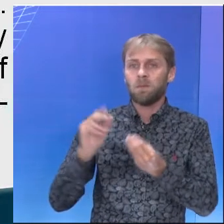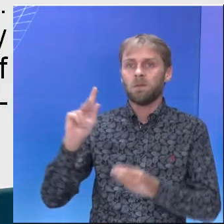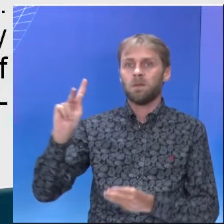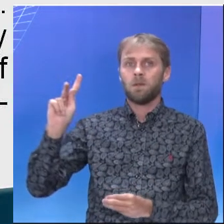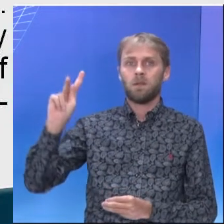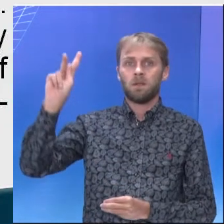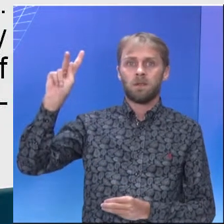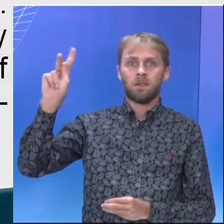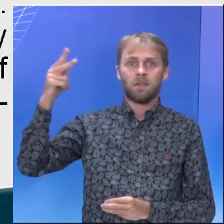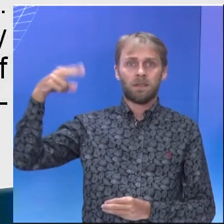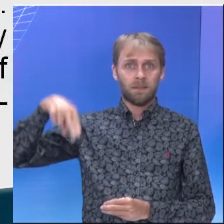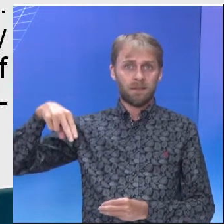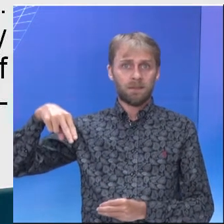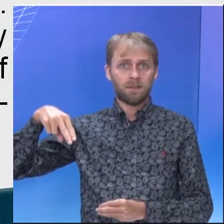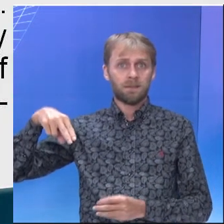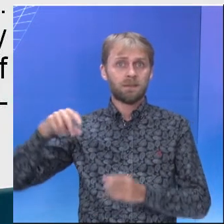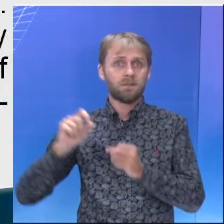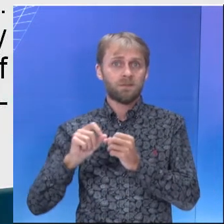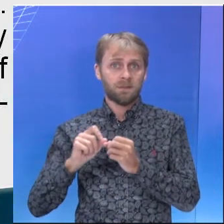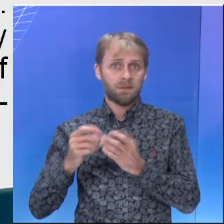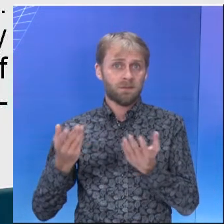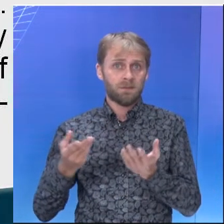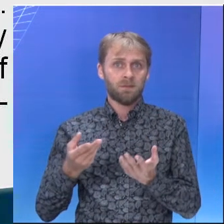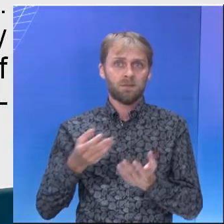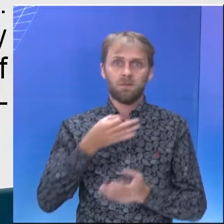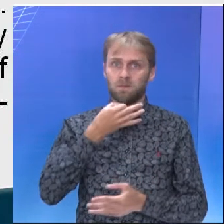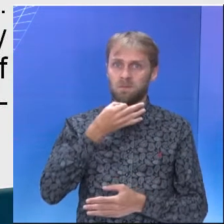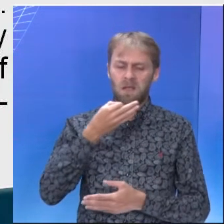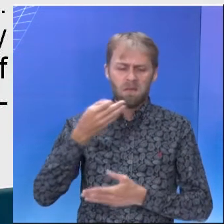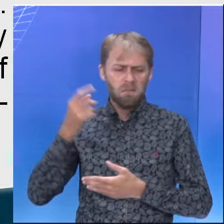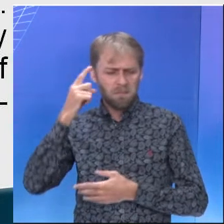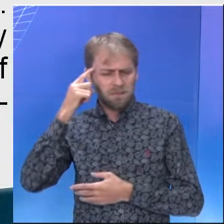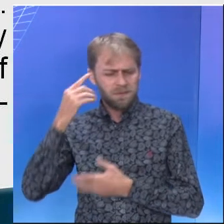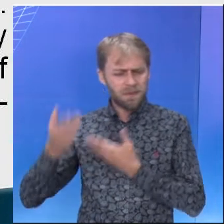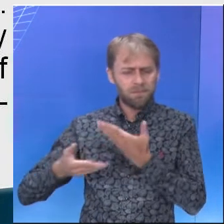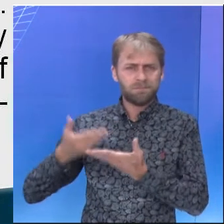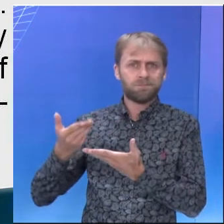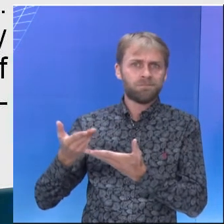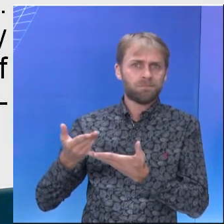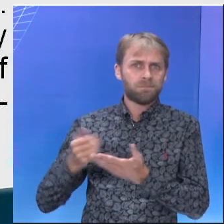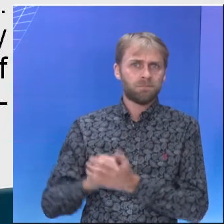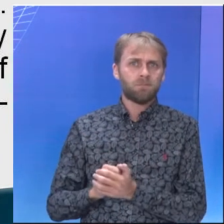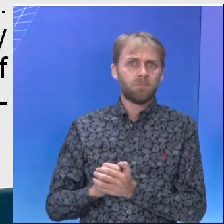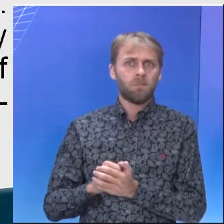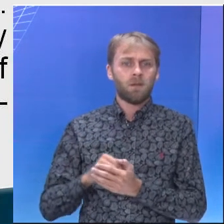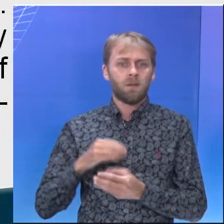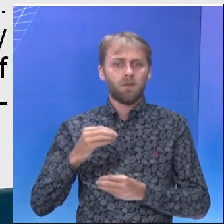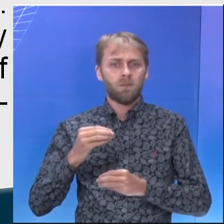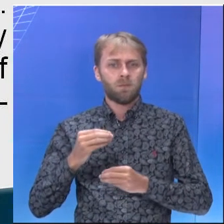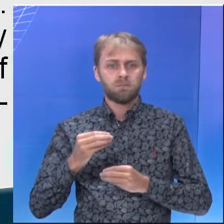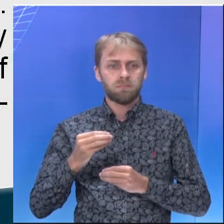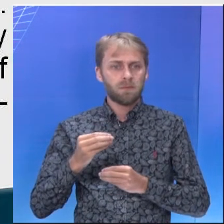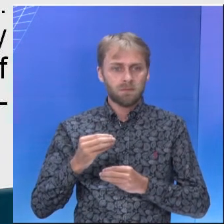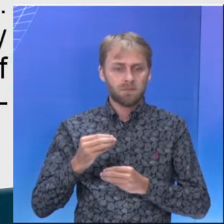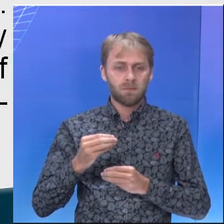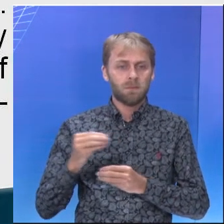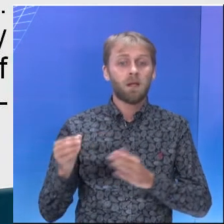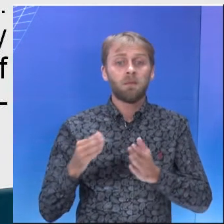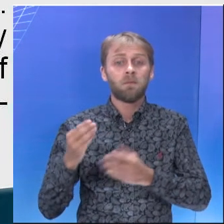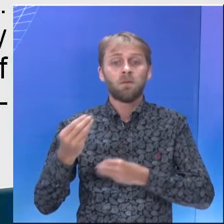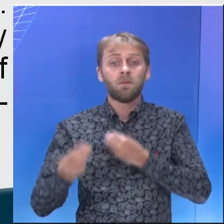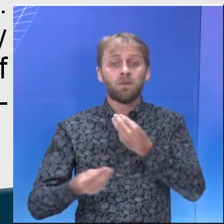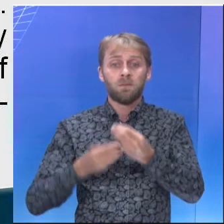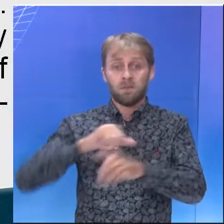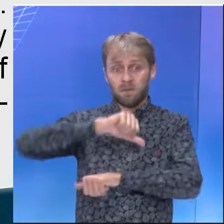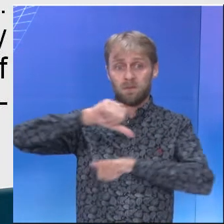promoted. Tá querendo ser, né? Só se promover. The way the media sees it as a